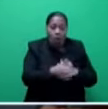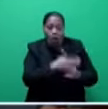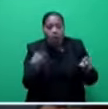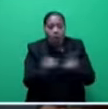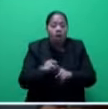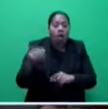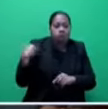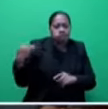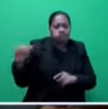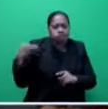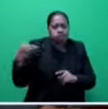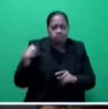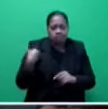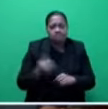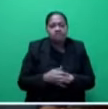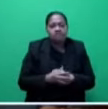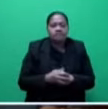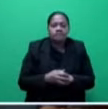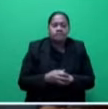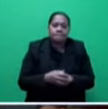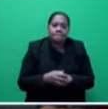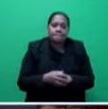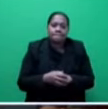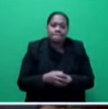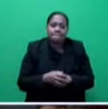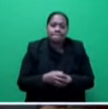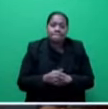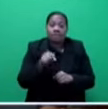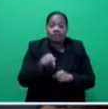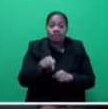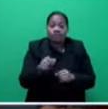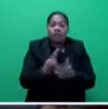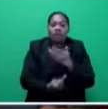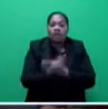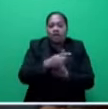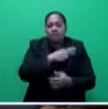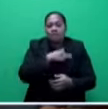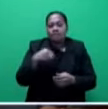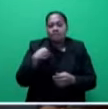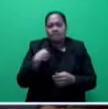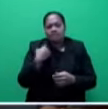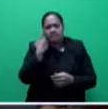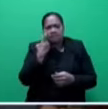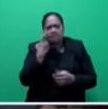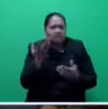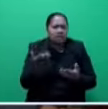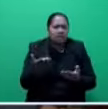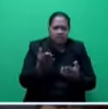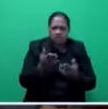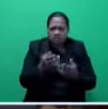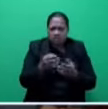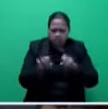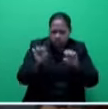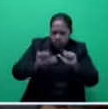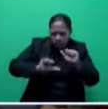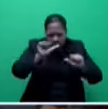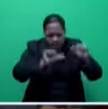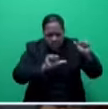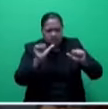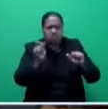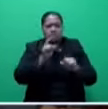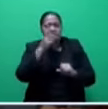other. In the middle of all this chaos, the ministry carefully studied the situation at hand and assessed the potential